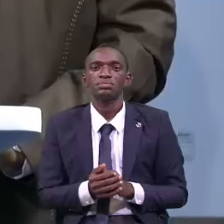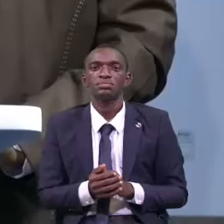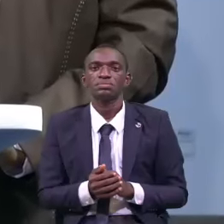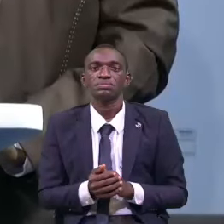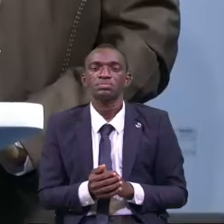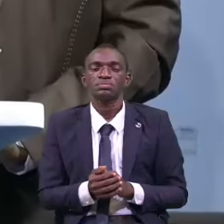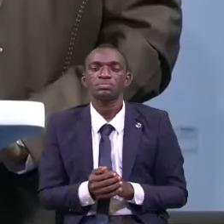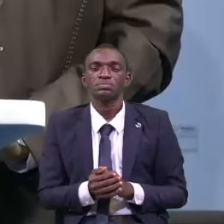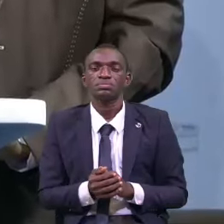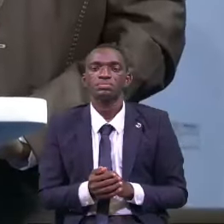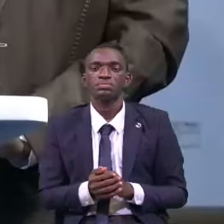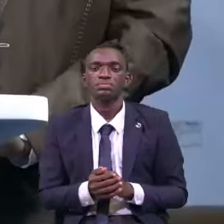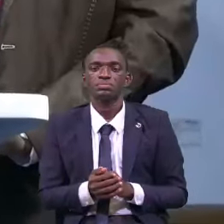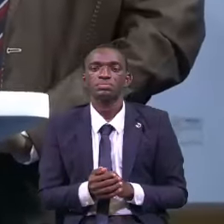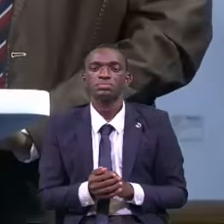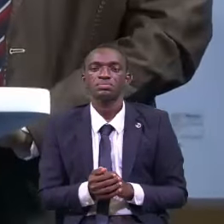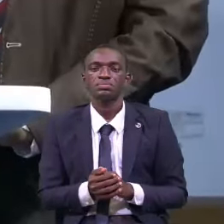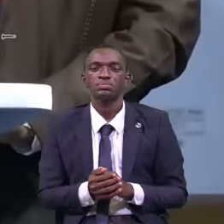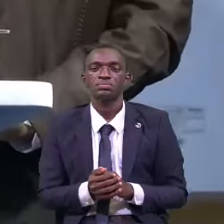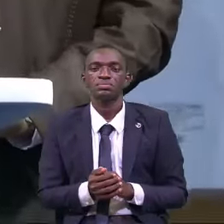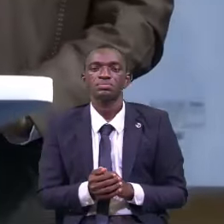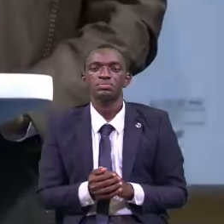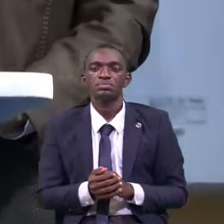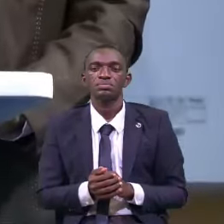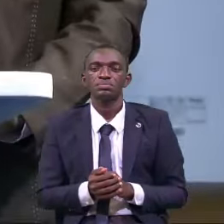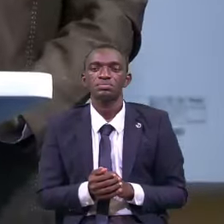l'adresse pour mieux identifier.